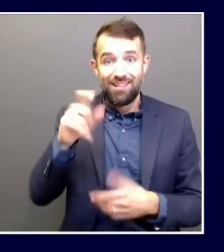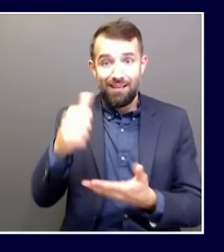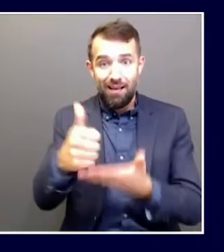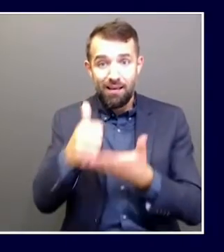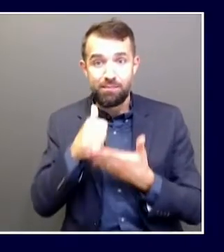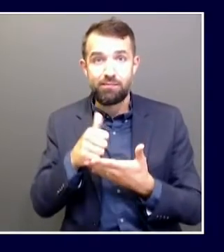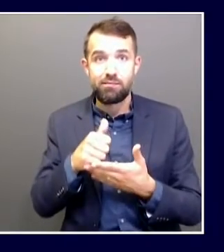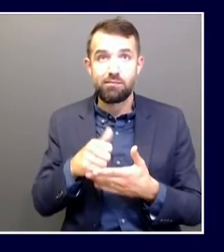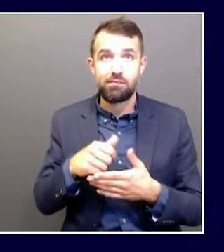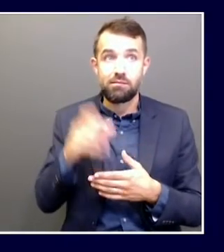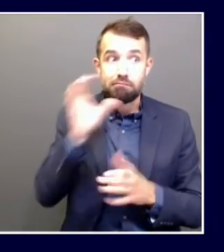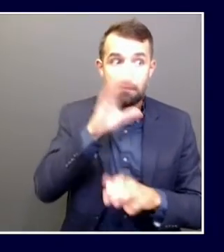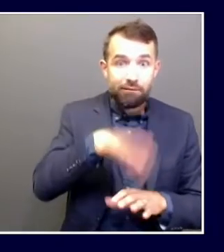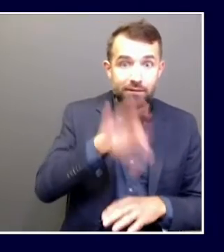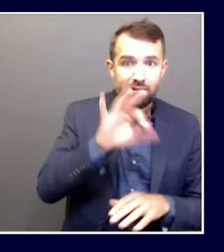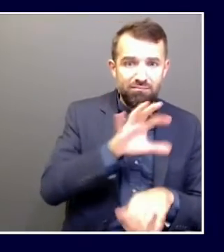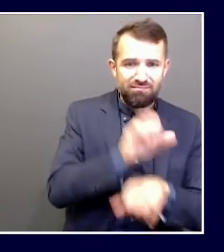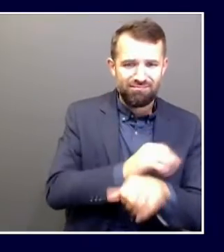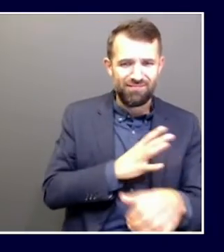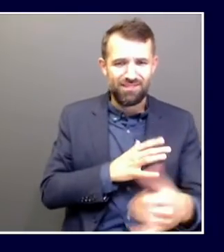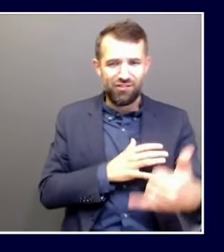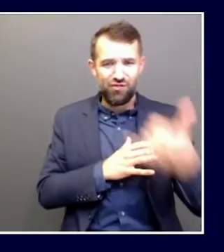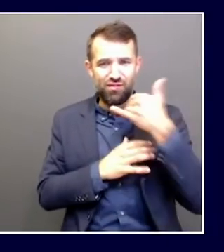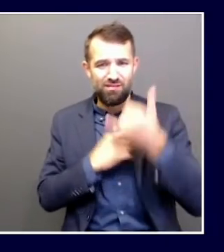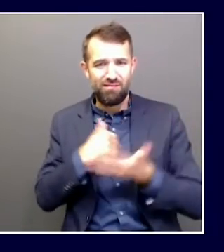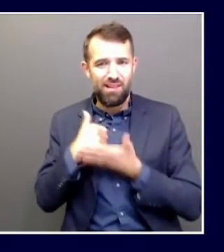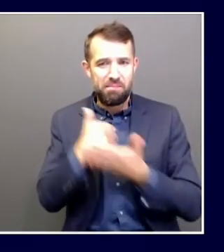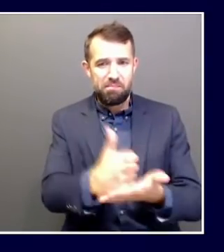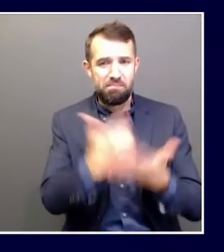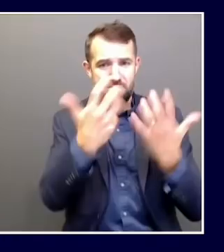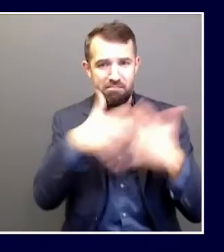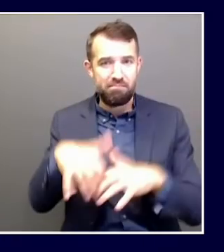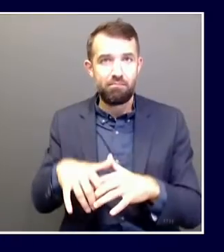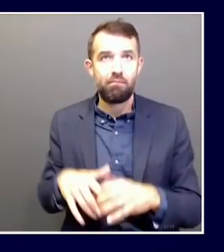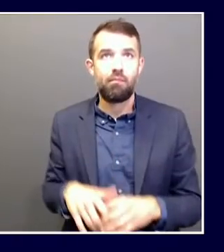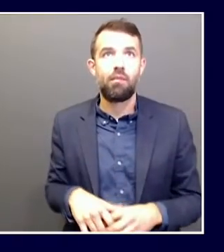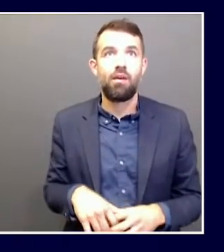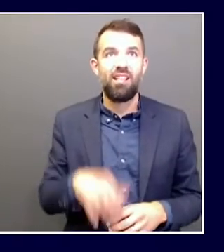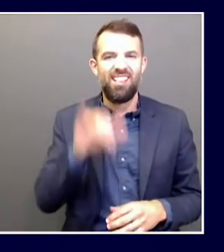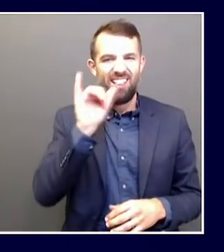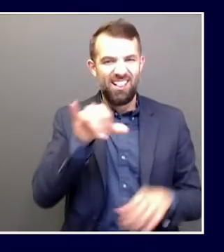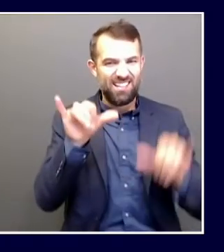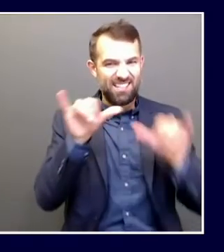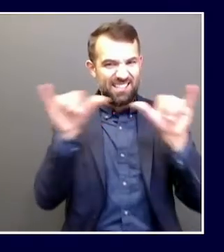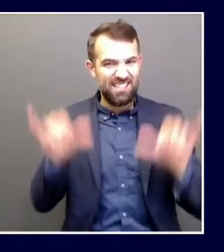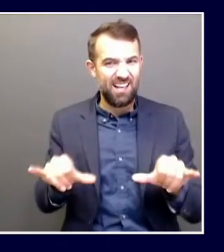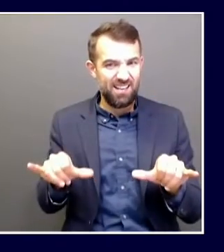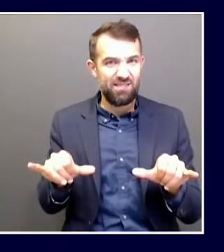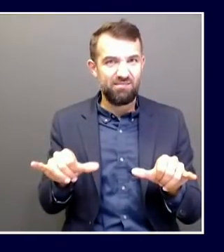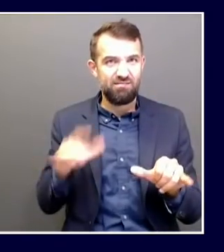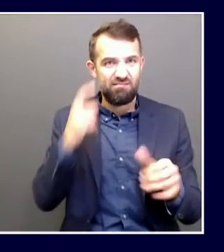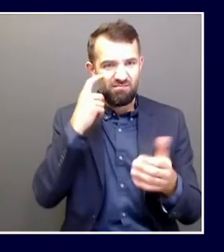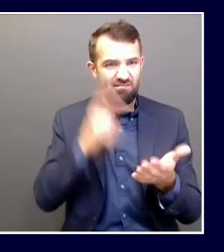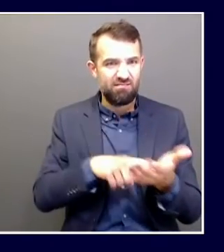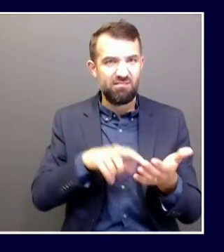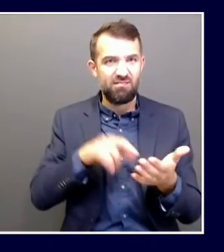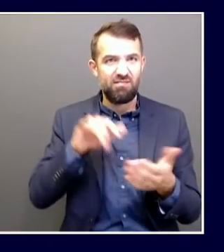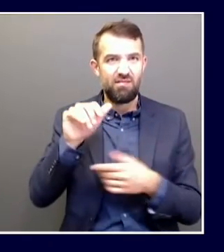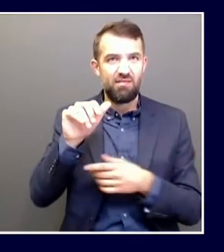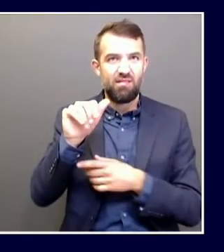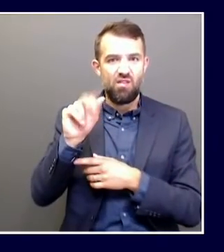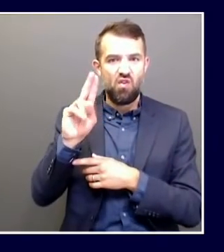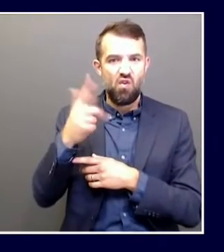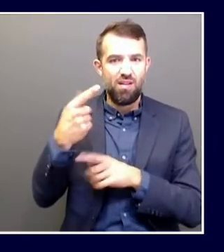mentioned Schedulo just now, and we found that in August, it didn't book a single vaccination